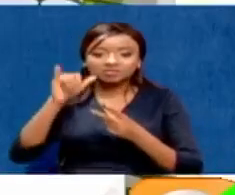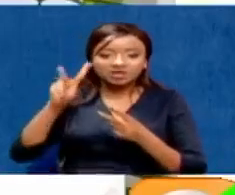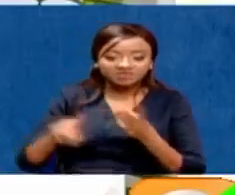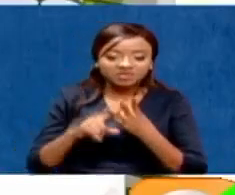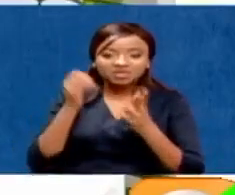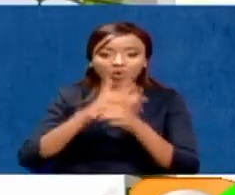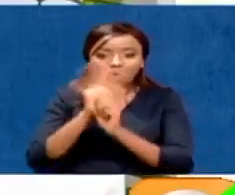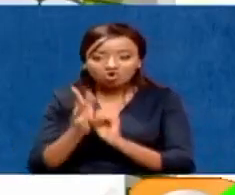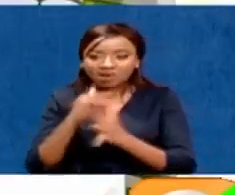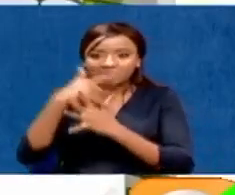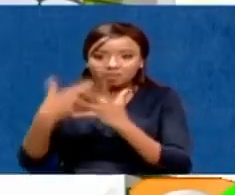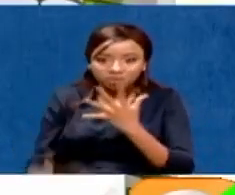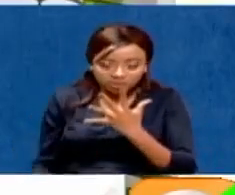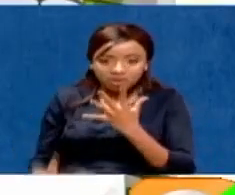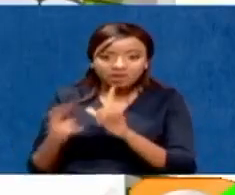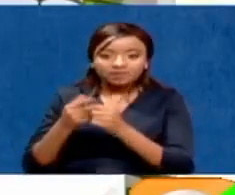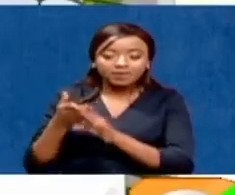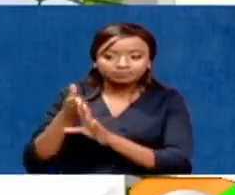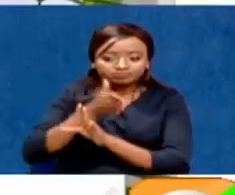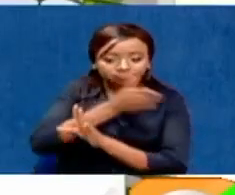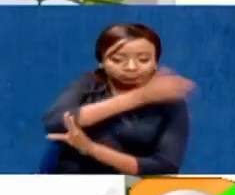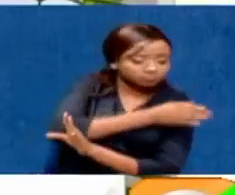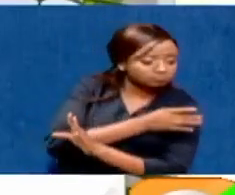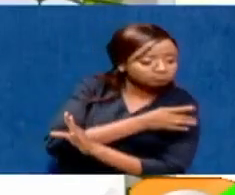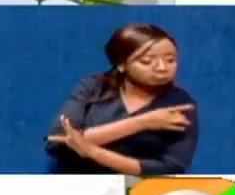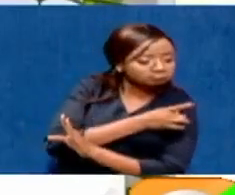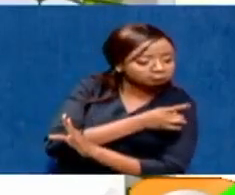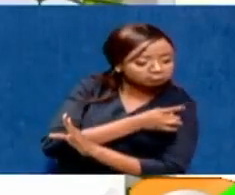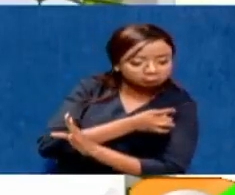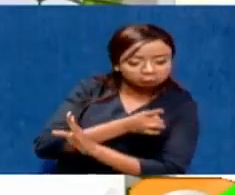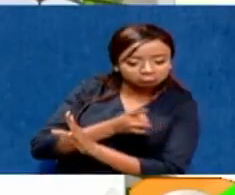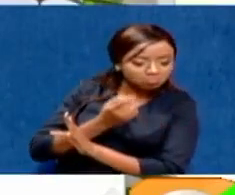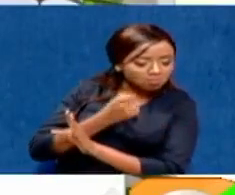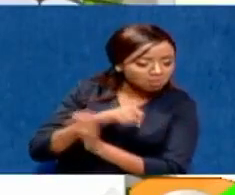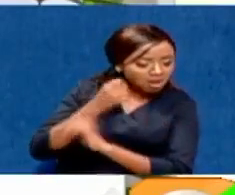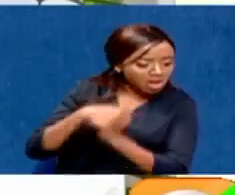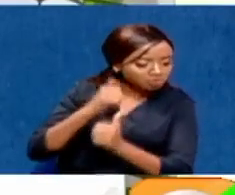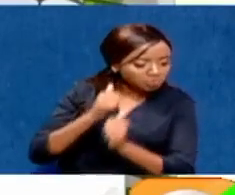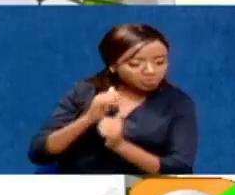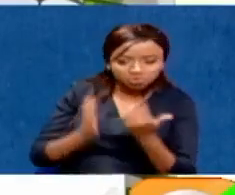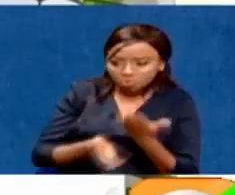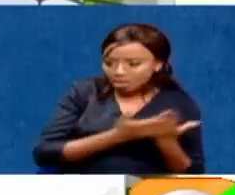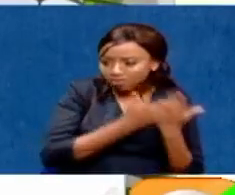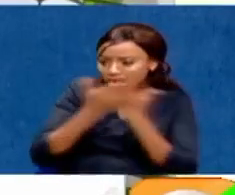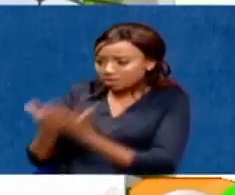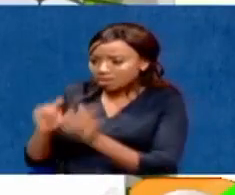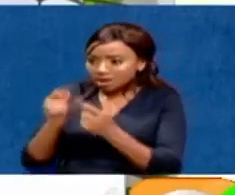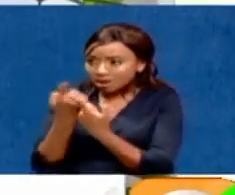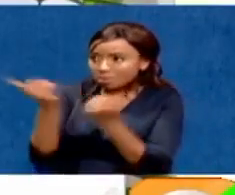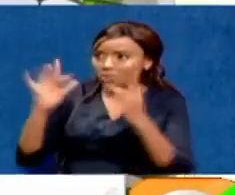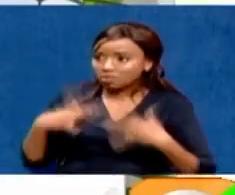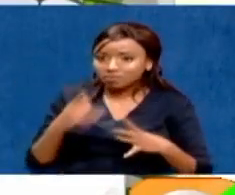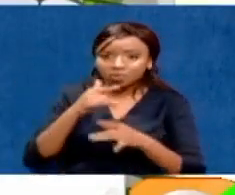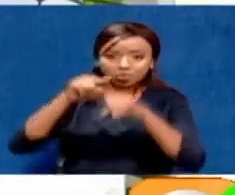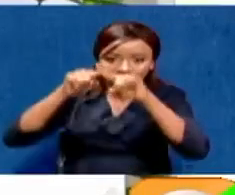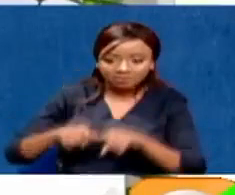and all that stuff, and then work backwards in terms of what procurement decisions need to happen to make sure that the people who